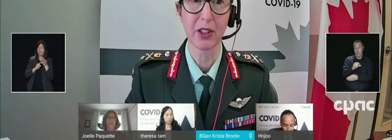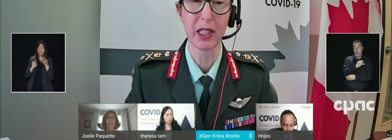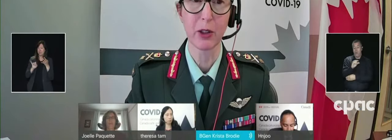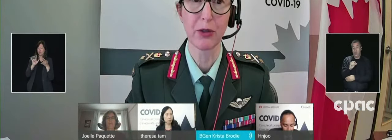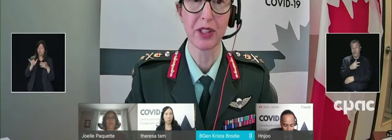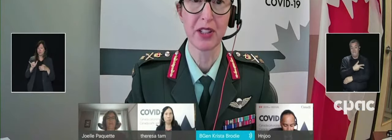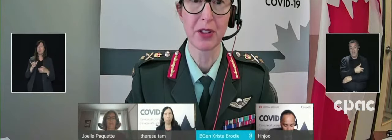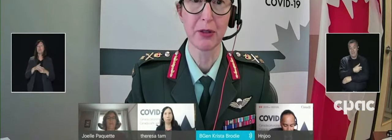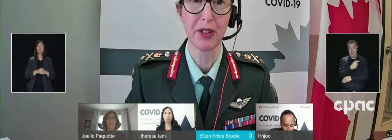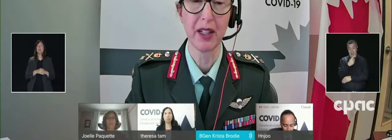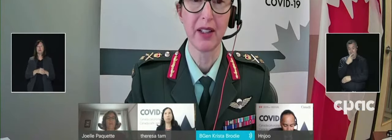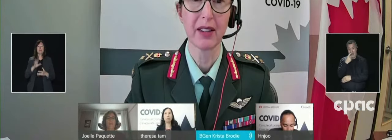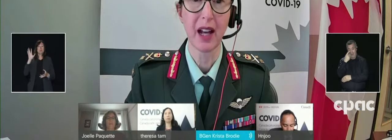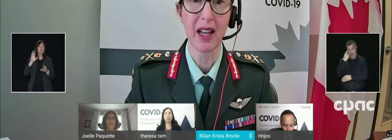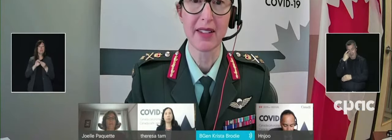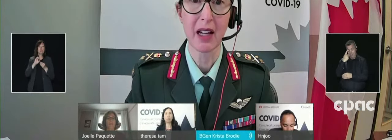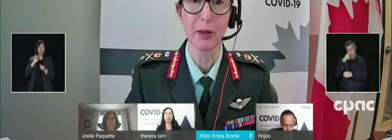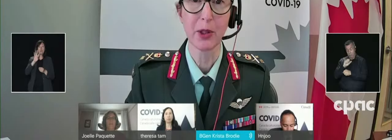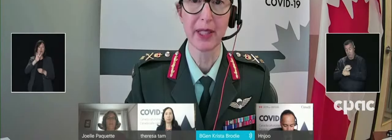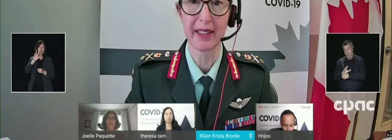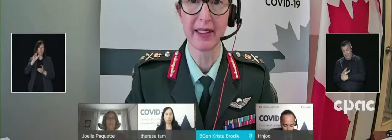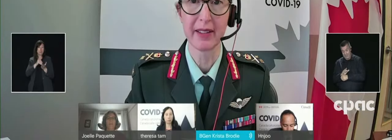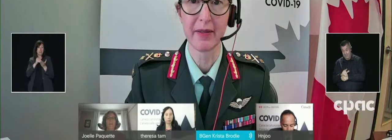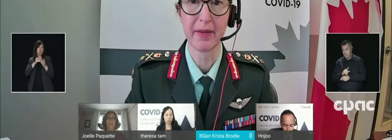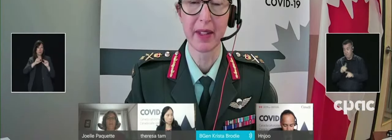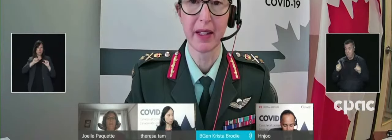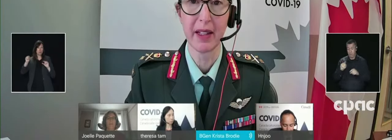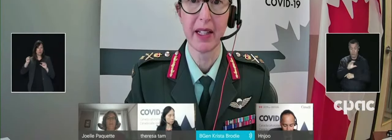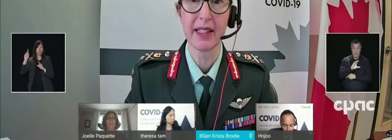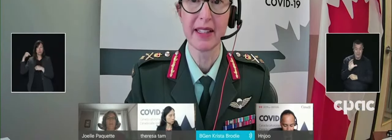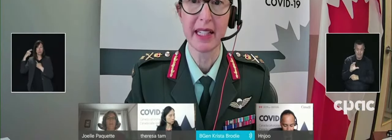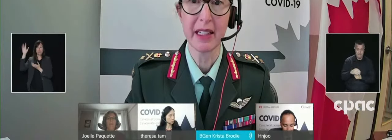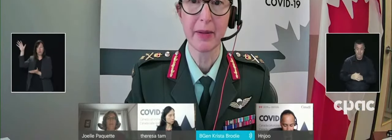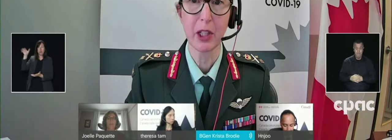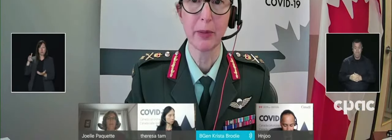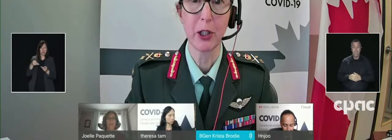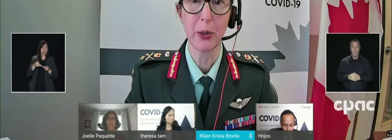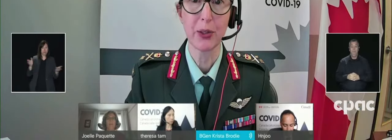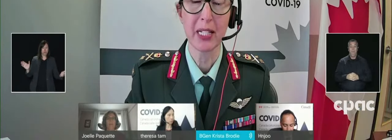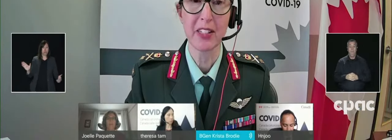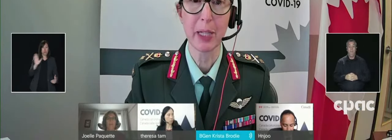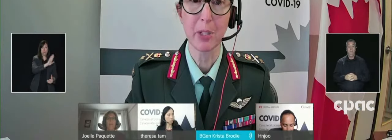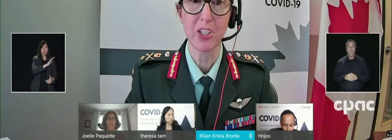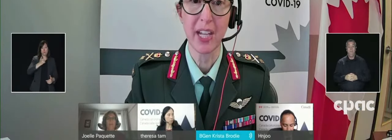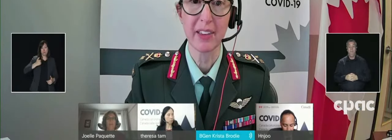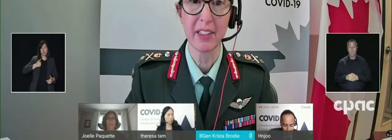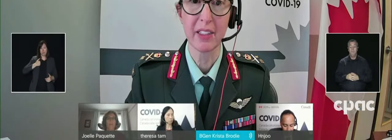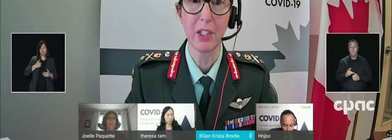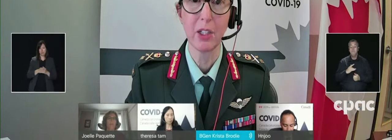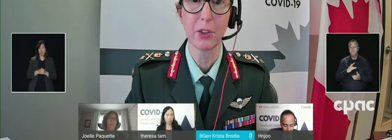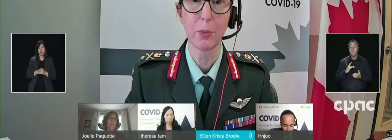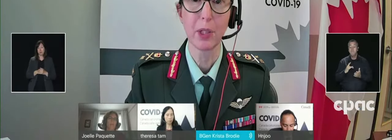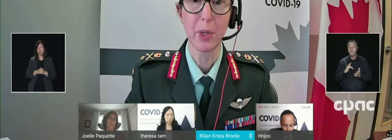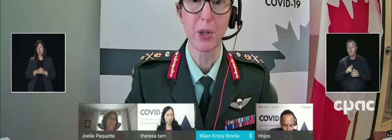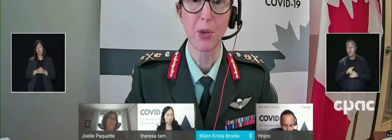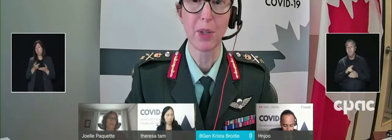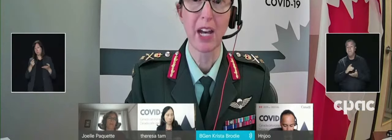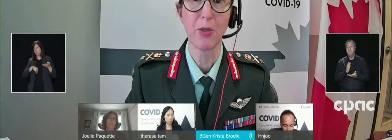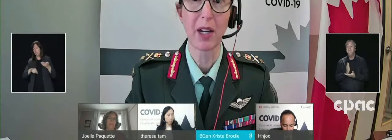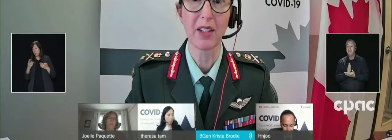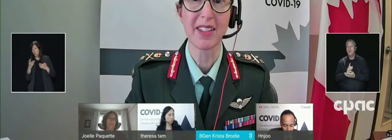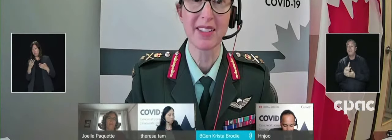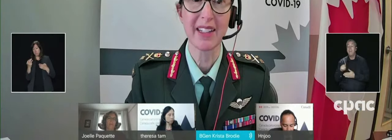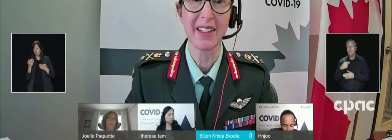vaccins contre le COVID-19 dans l'ensemble du Canada. D'ici le milieu de la semaine prochaine, nous